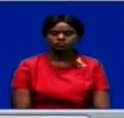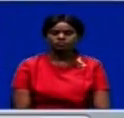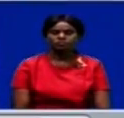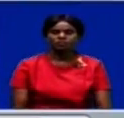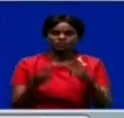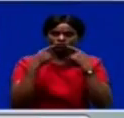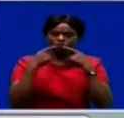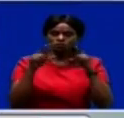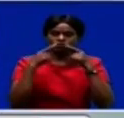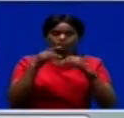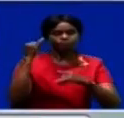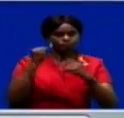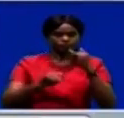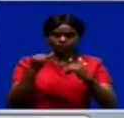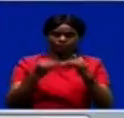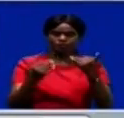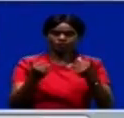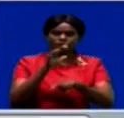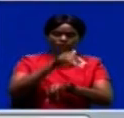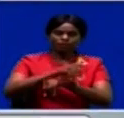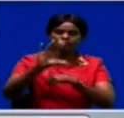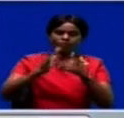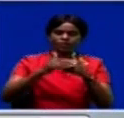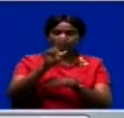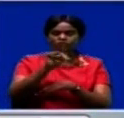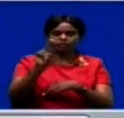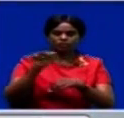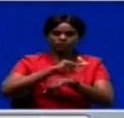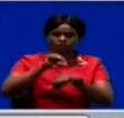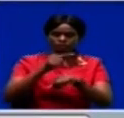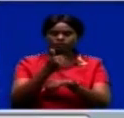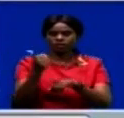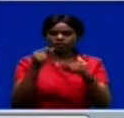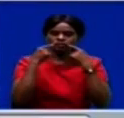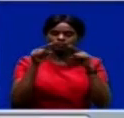Well, that's it. That's where we end the news for tonight. We'll be back at 22 hours with another